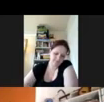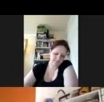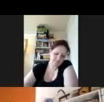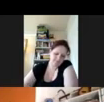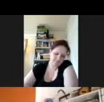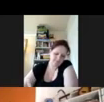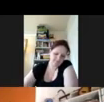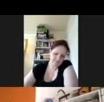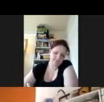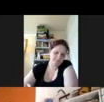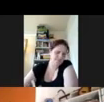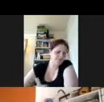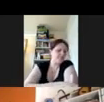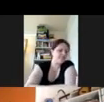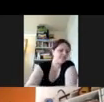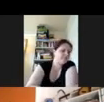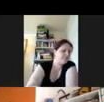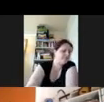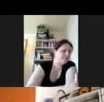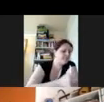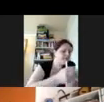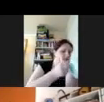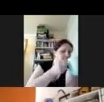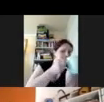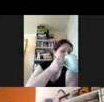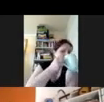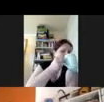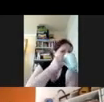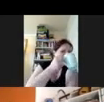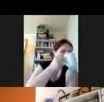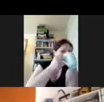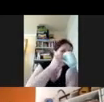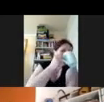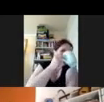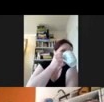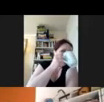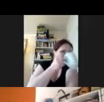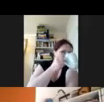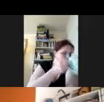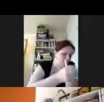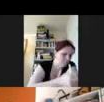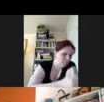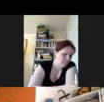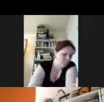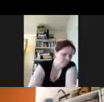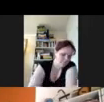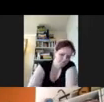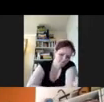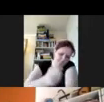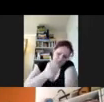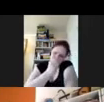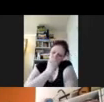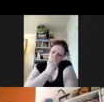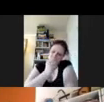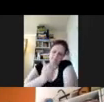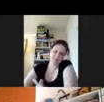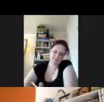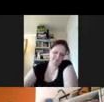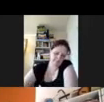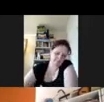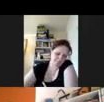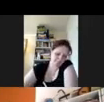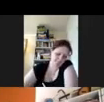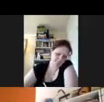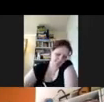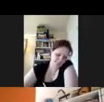who are going to talk to you a bit more about remote support, making that meaningful, and some of the technical details of how to do it. And then we'll have about